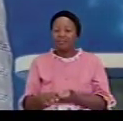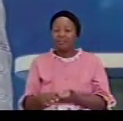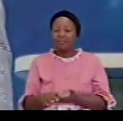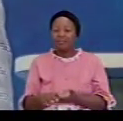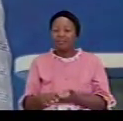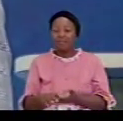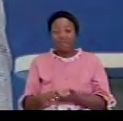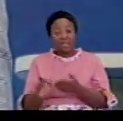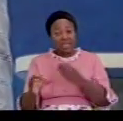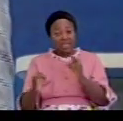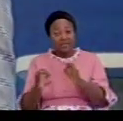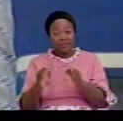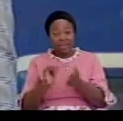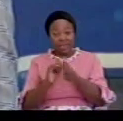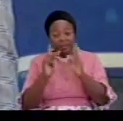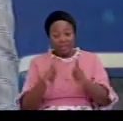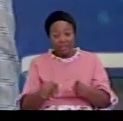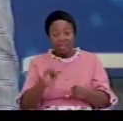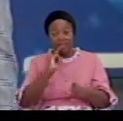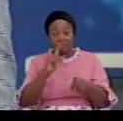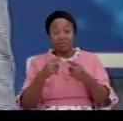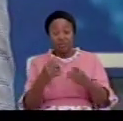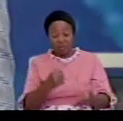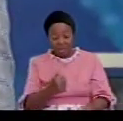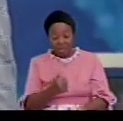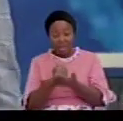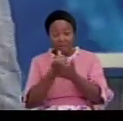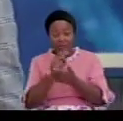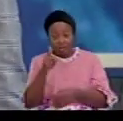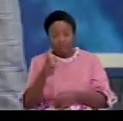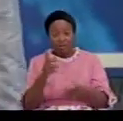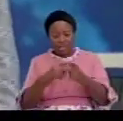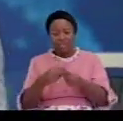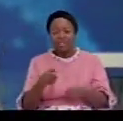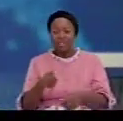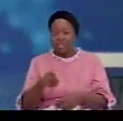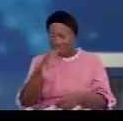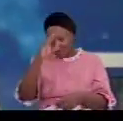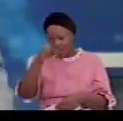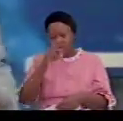If he's going to help you, he should help himself first.